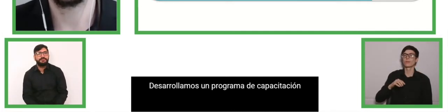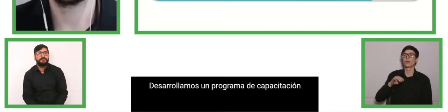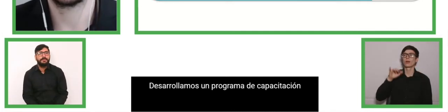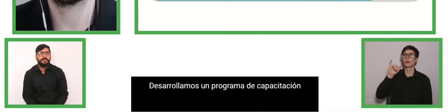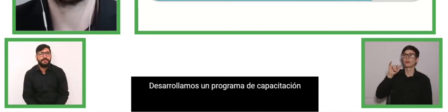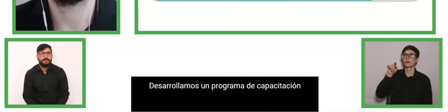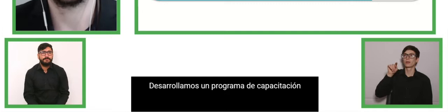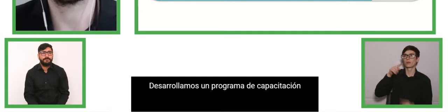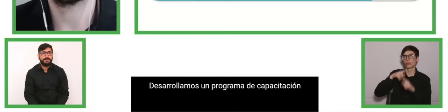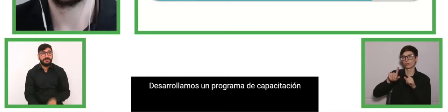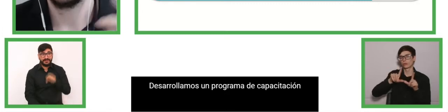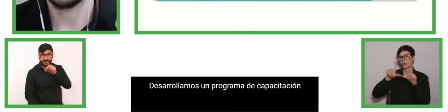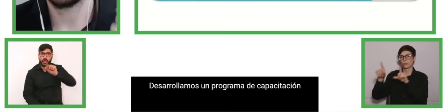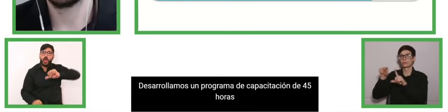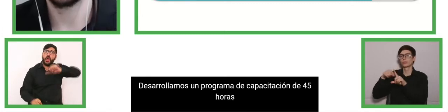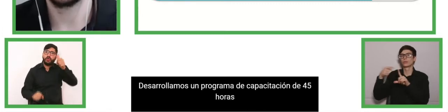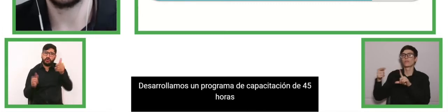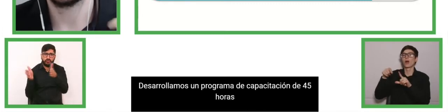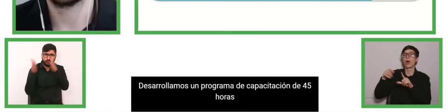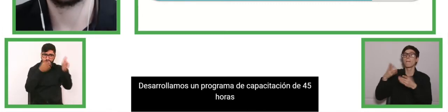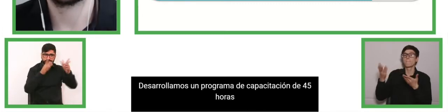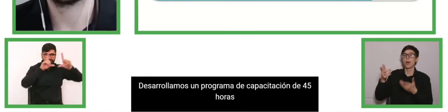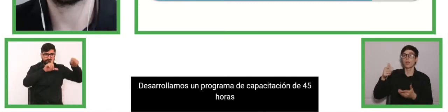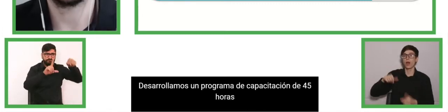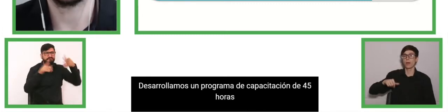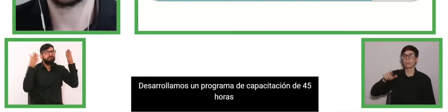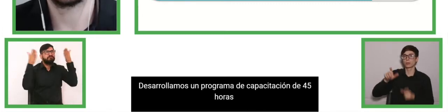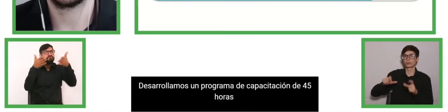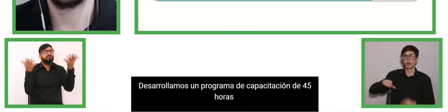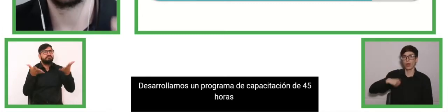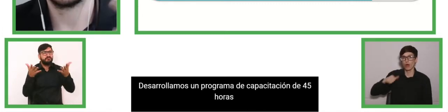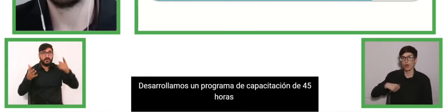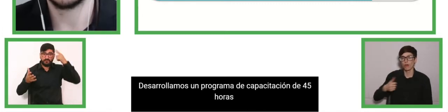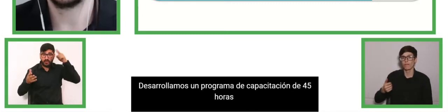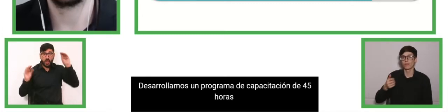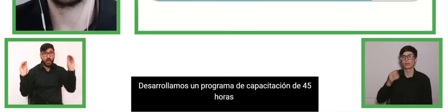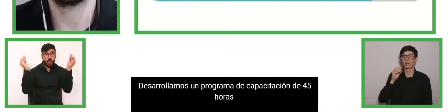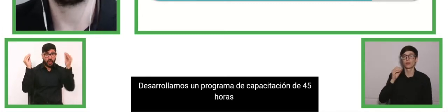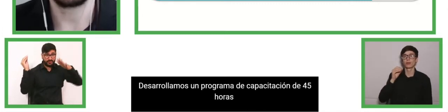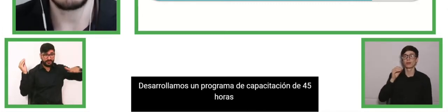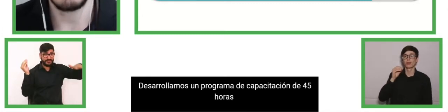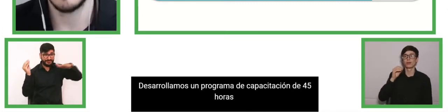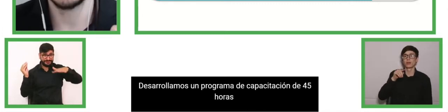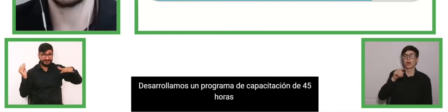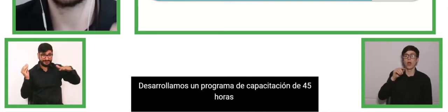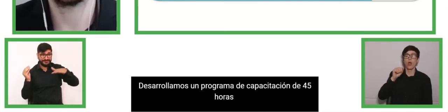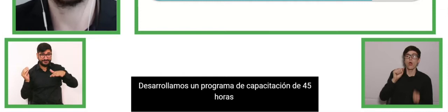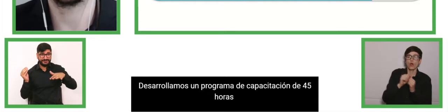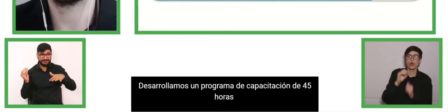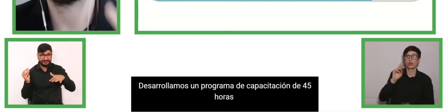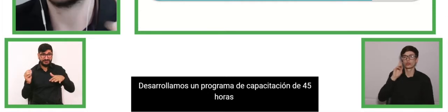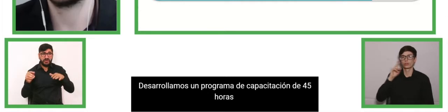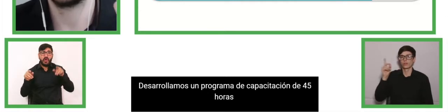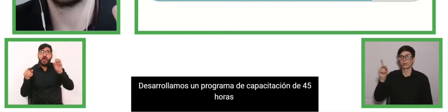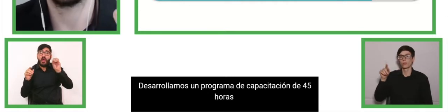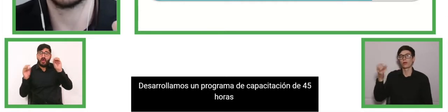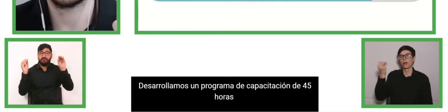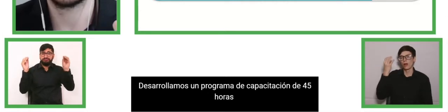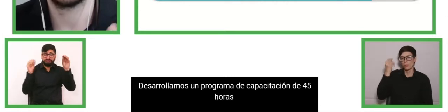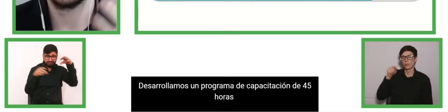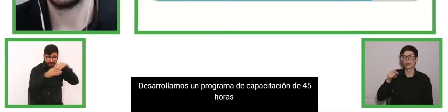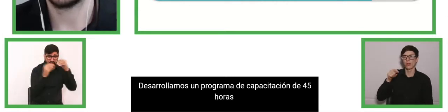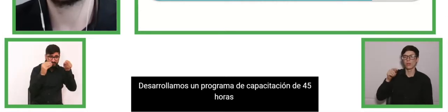learn together about inclusion and ethics of diversity, rights of persons with disability and decent